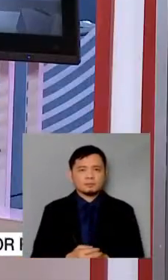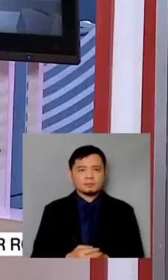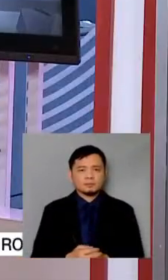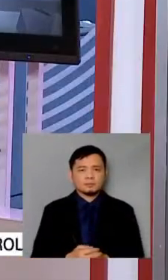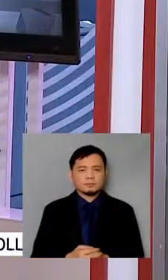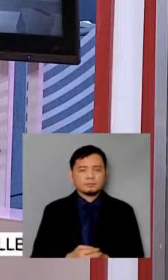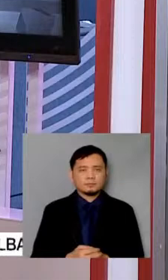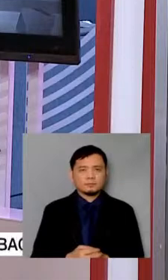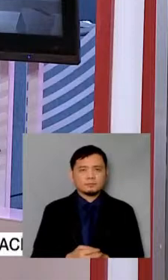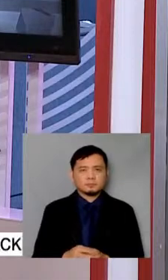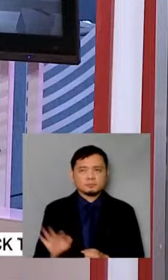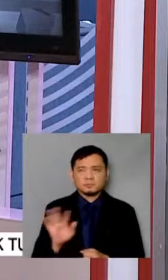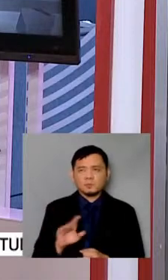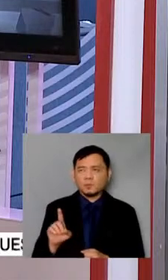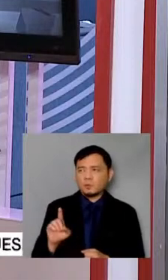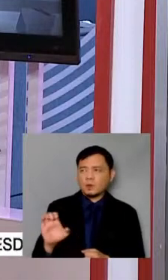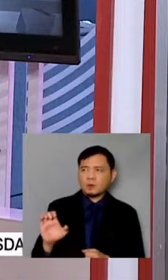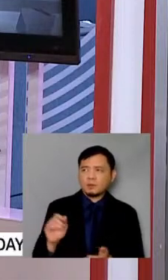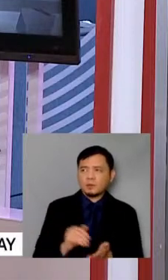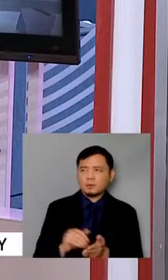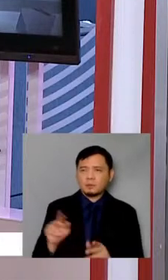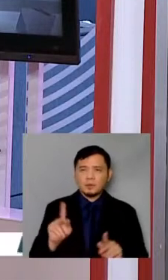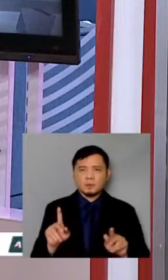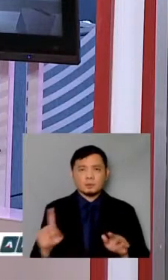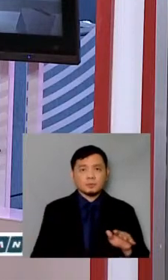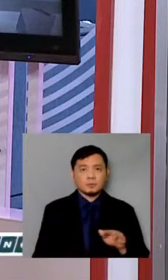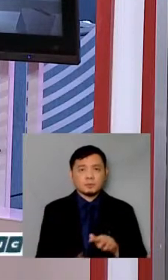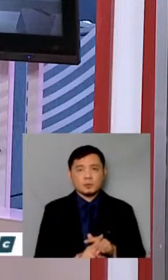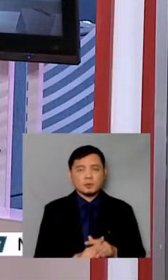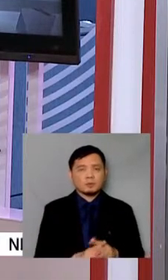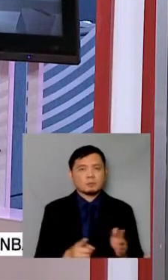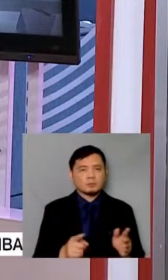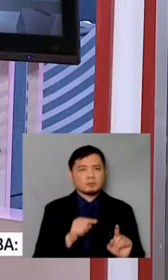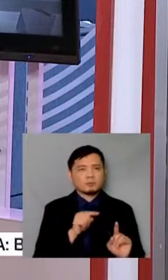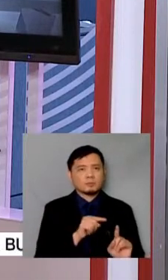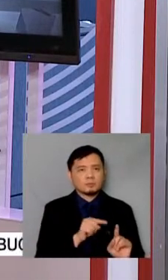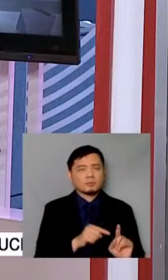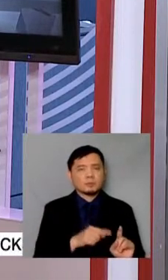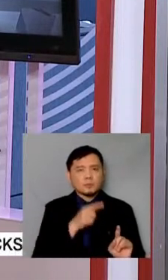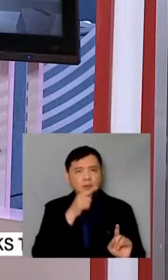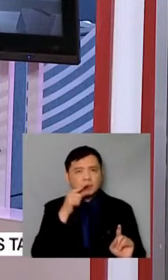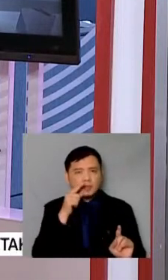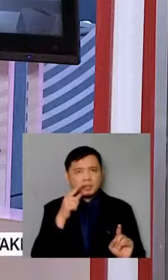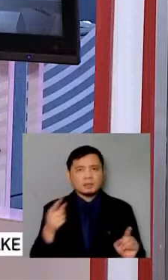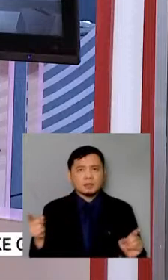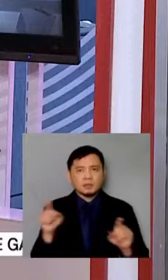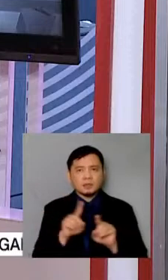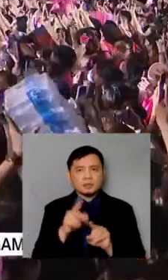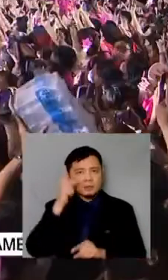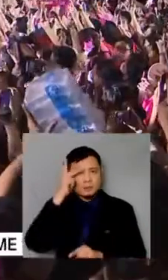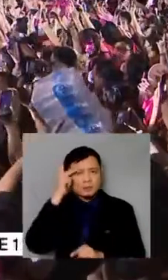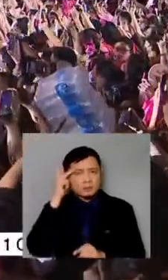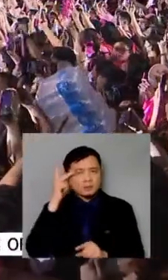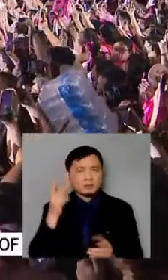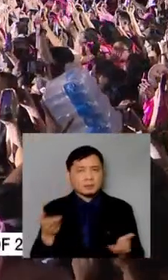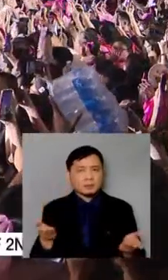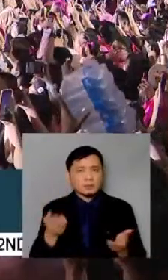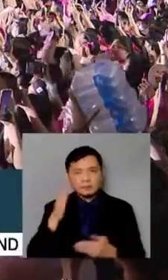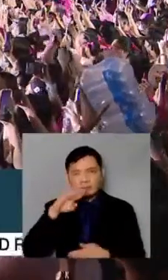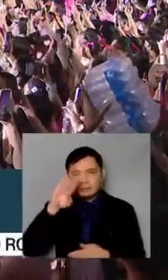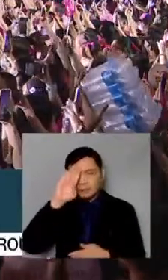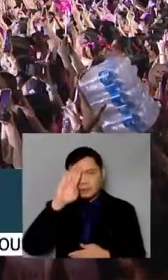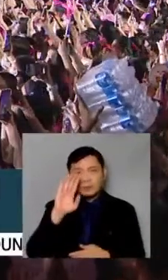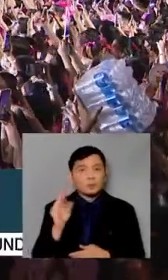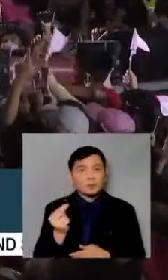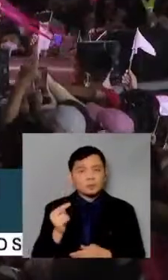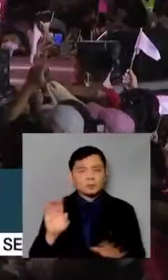Around 100,000 people showed up to support the tandem of Vice President Lenny Robredo and Kiko Pangilinan in Cavite Sunday. This